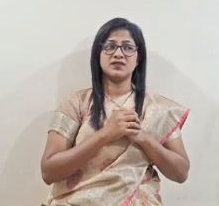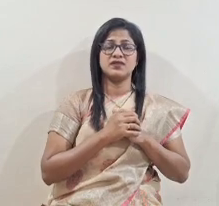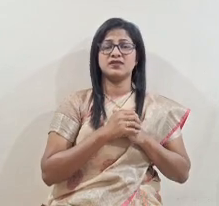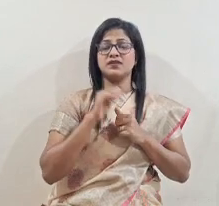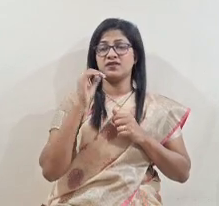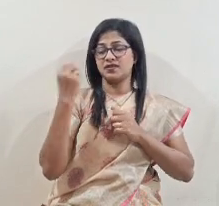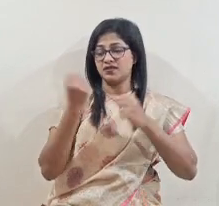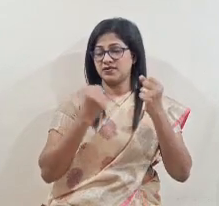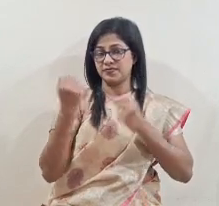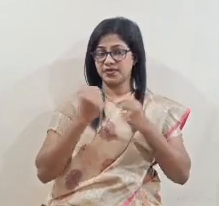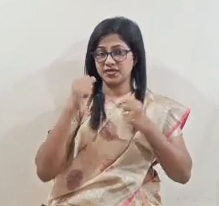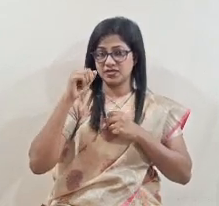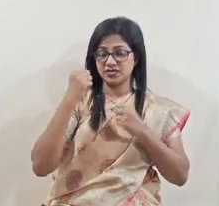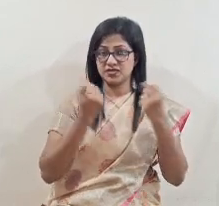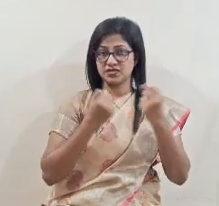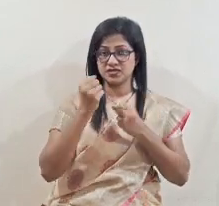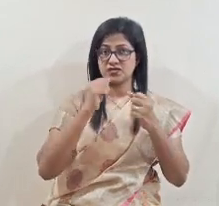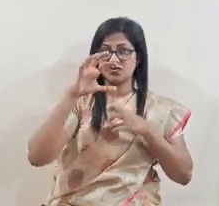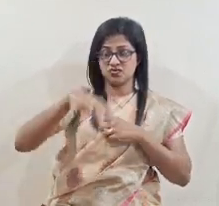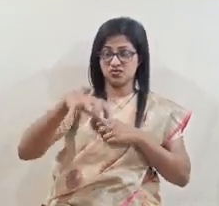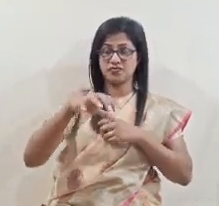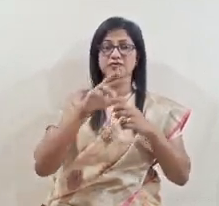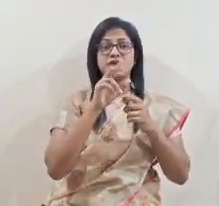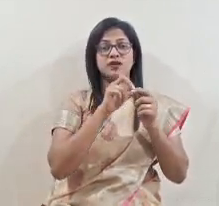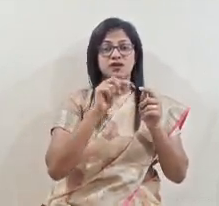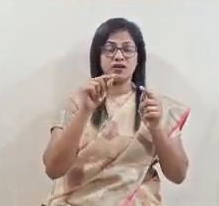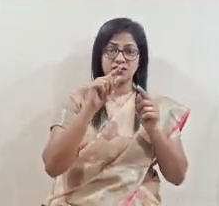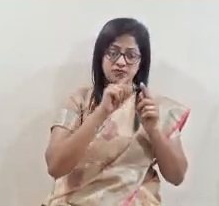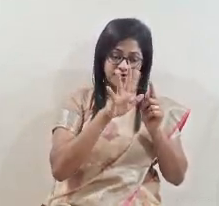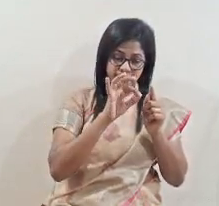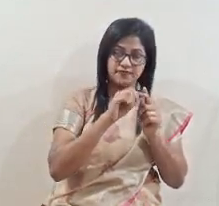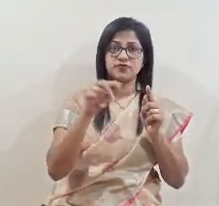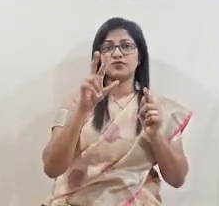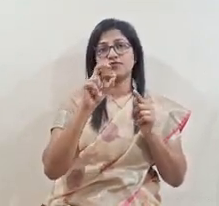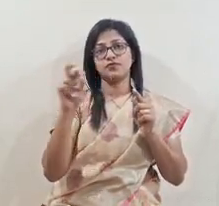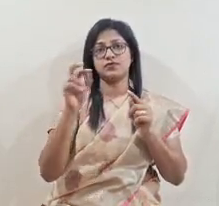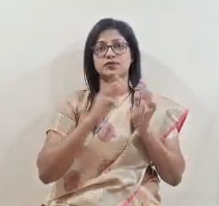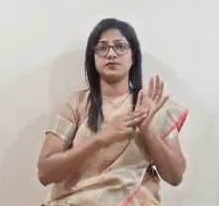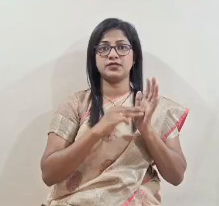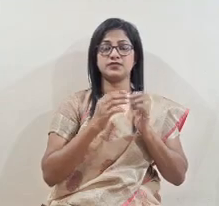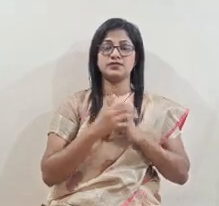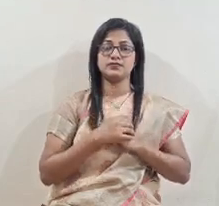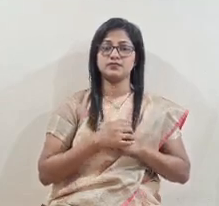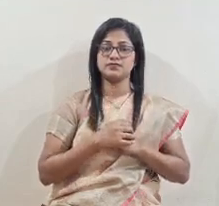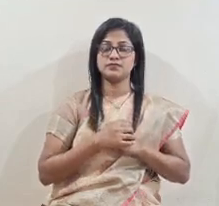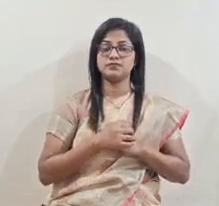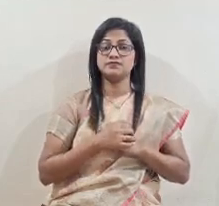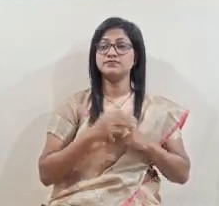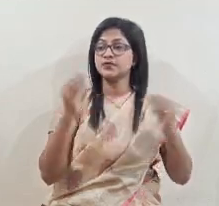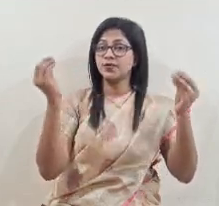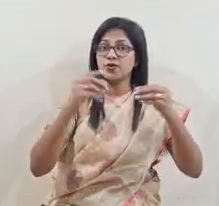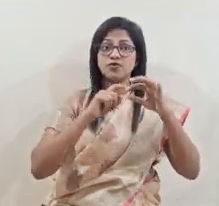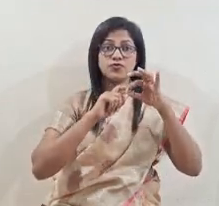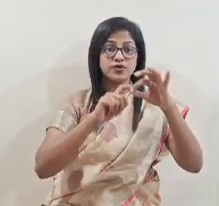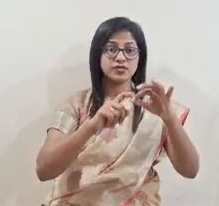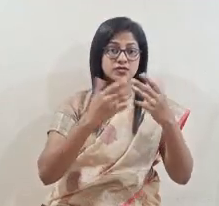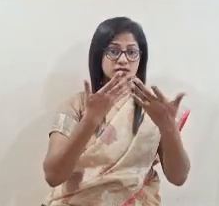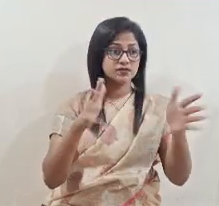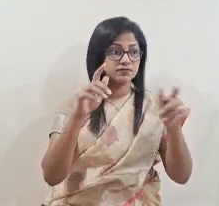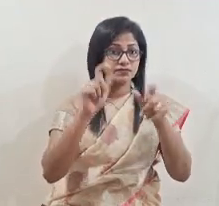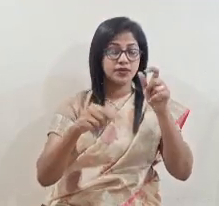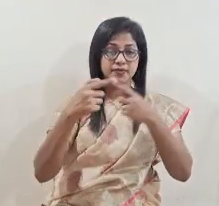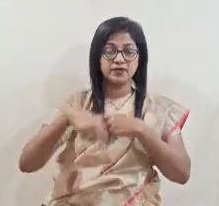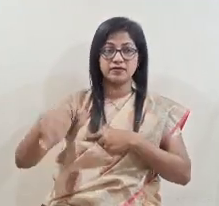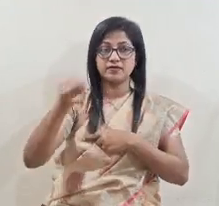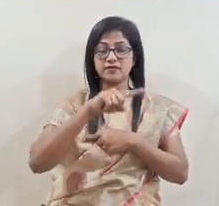Are there any other questions from the audience? I have an observation or rather a question. In the waiting time calculation,